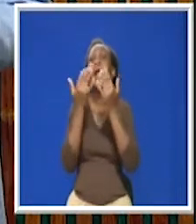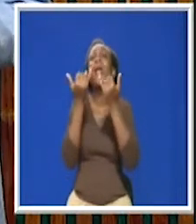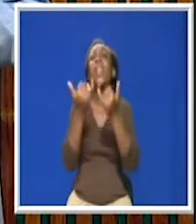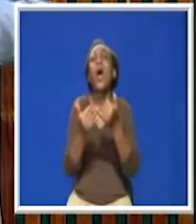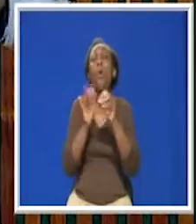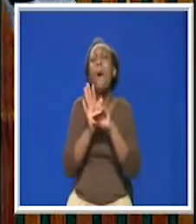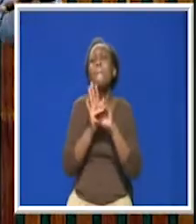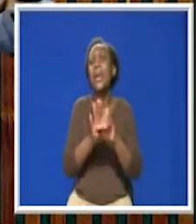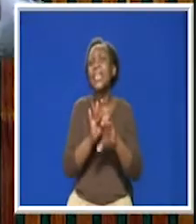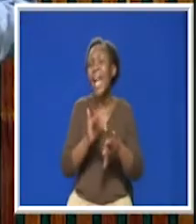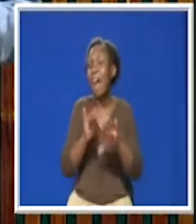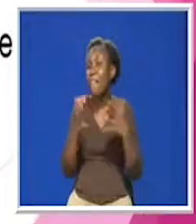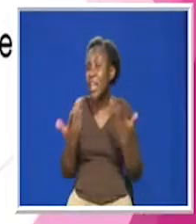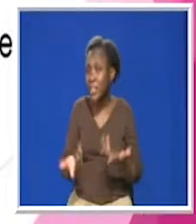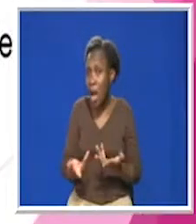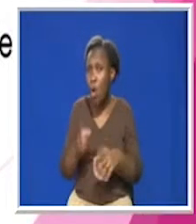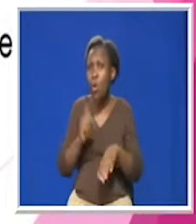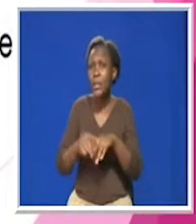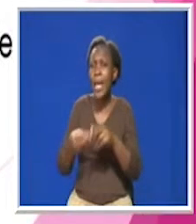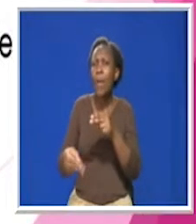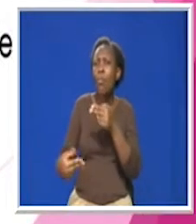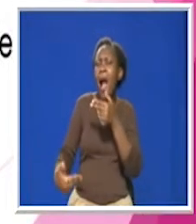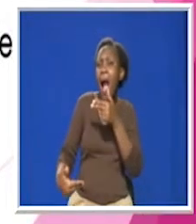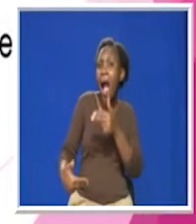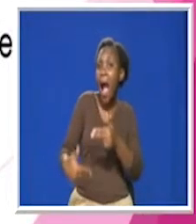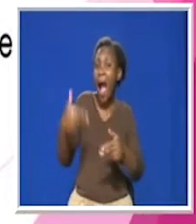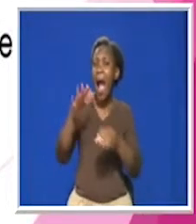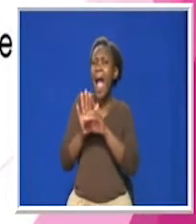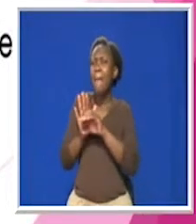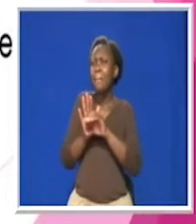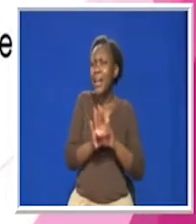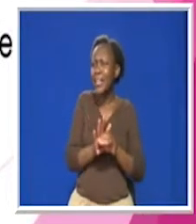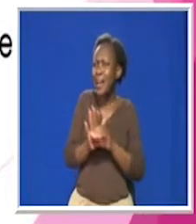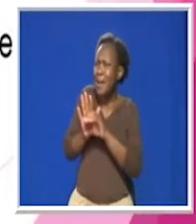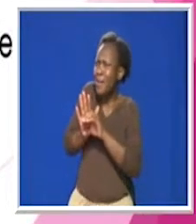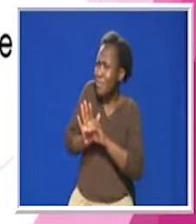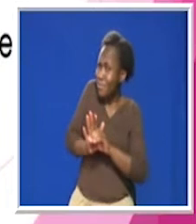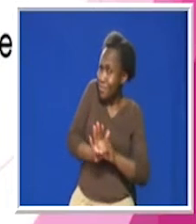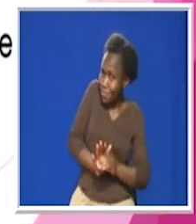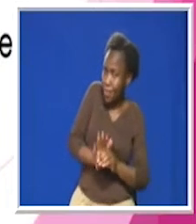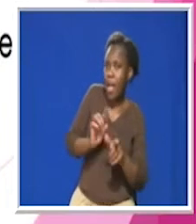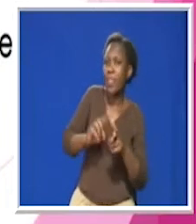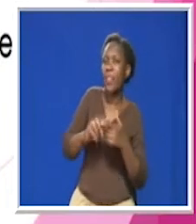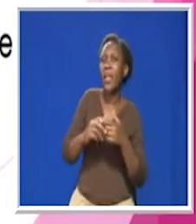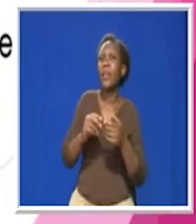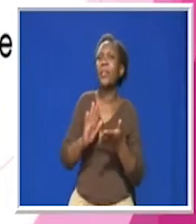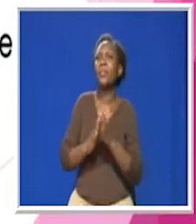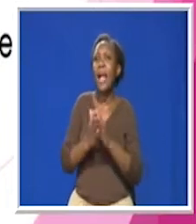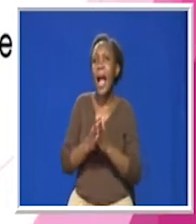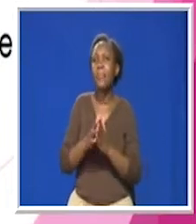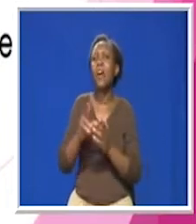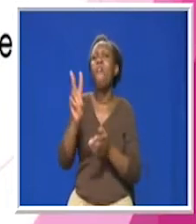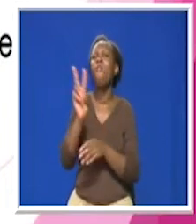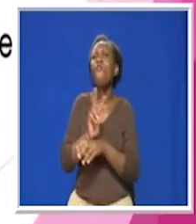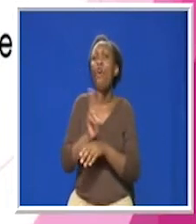reaction? Increase in pressure will lead to decrease in volume. So therefore, when the